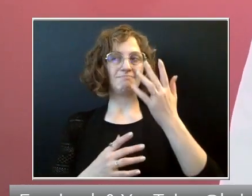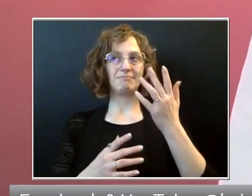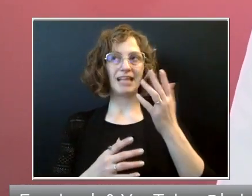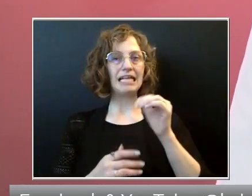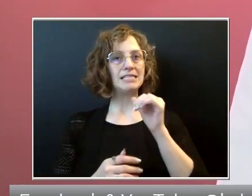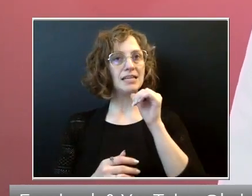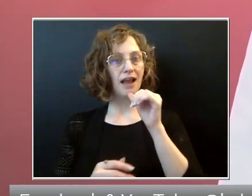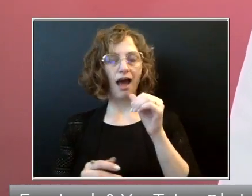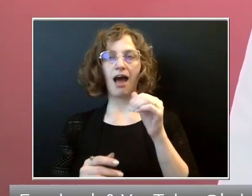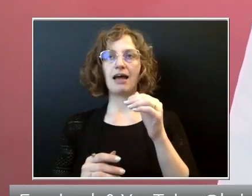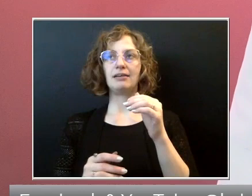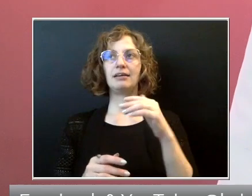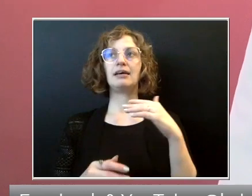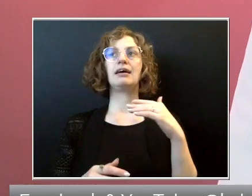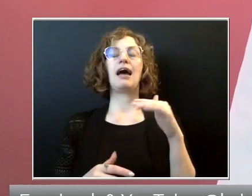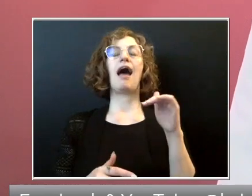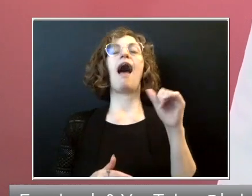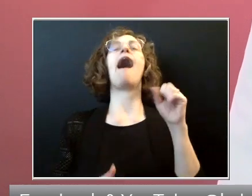ago.